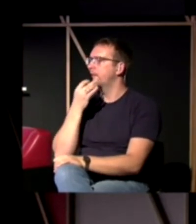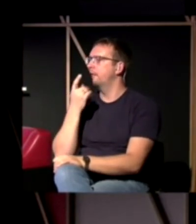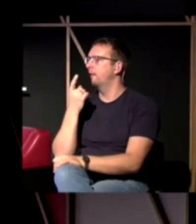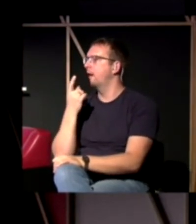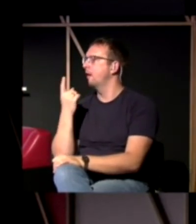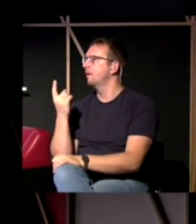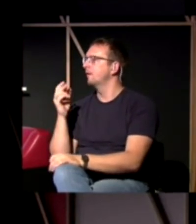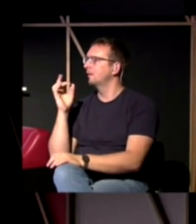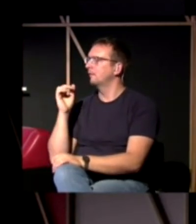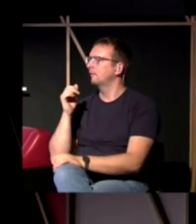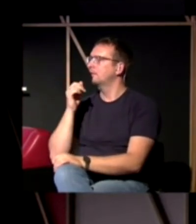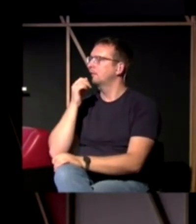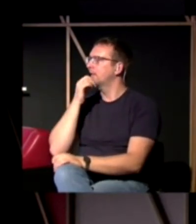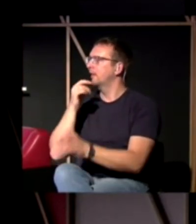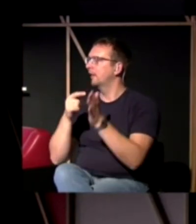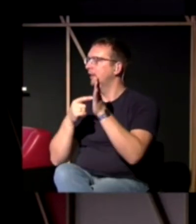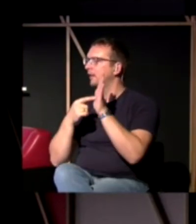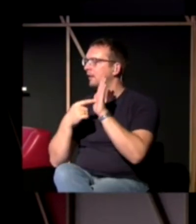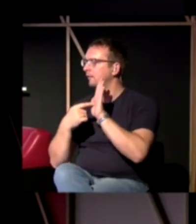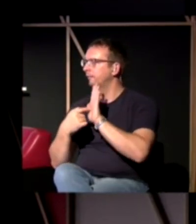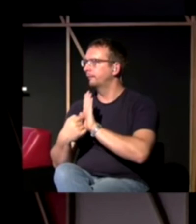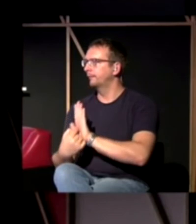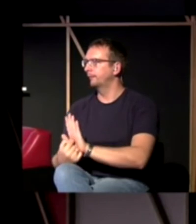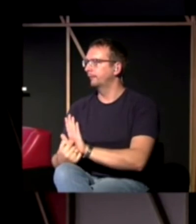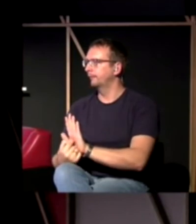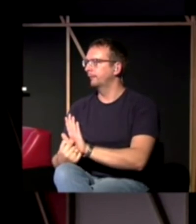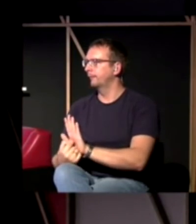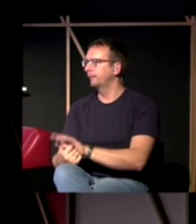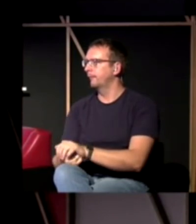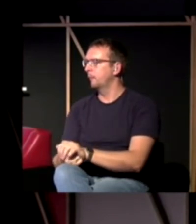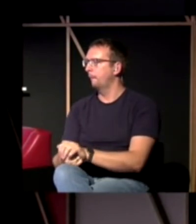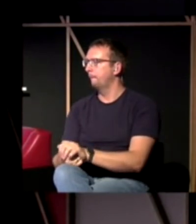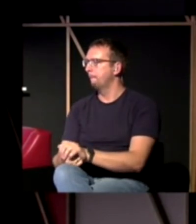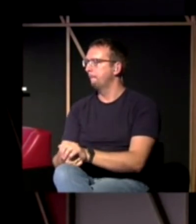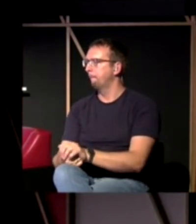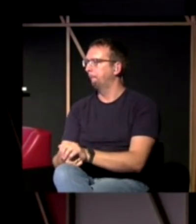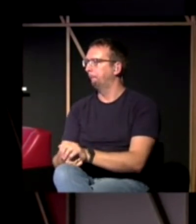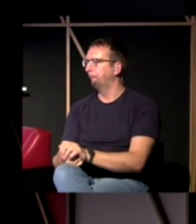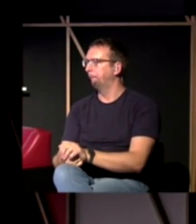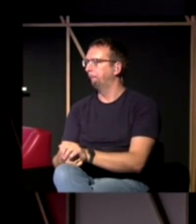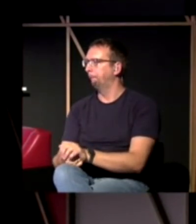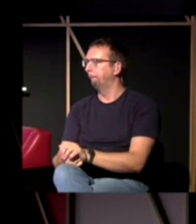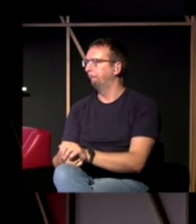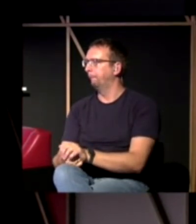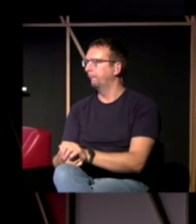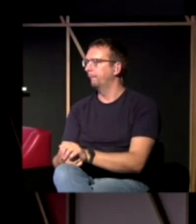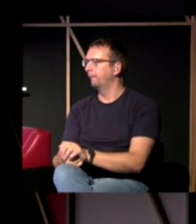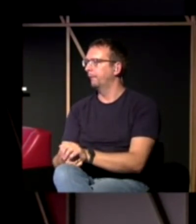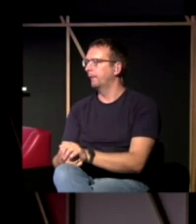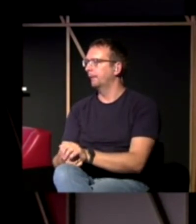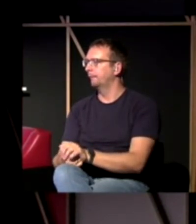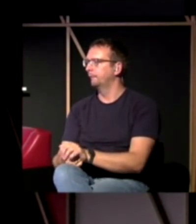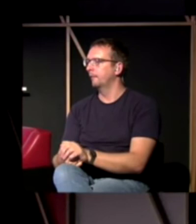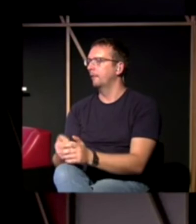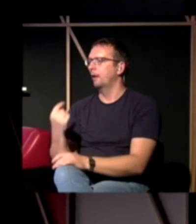during FIFA World Cup we always worked in pair. There were two commentators because 90 minutes of such an energetic